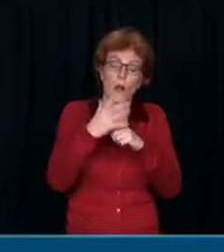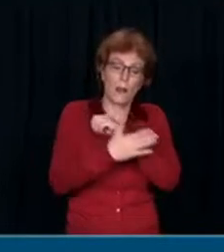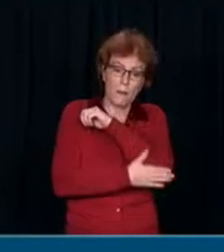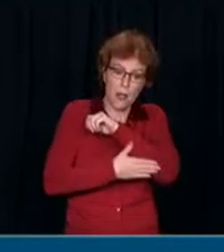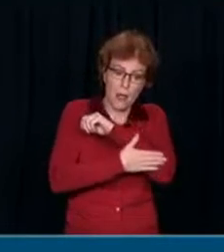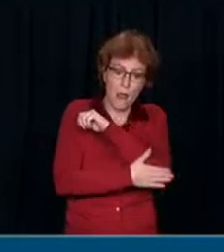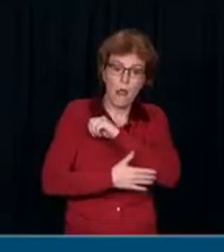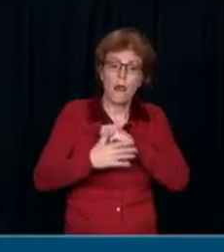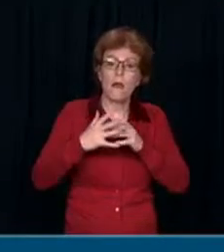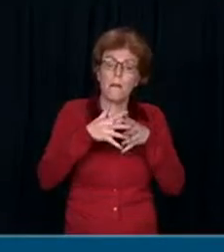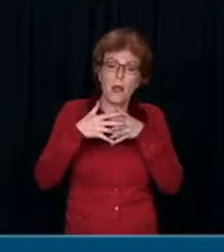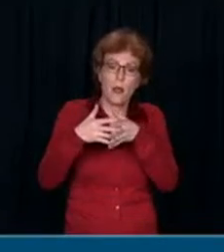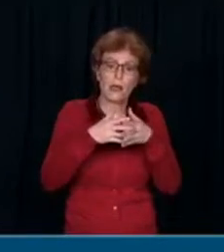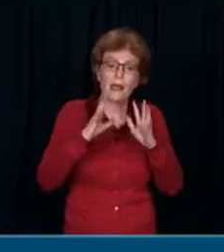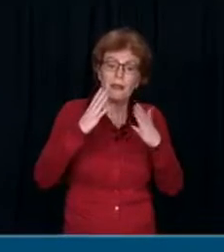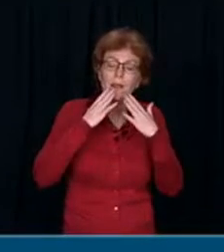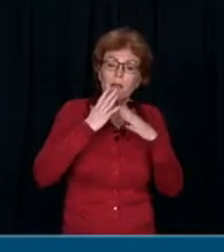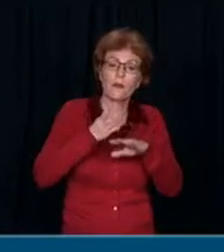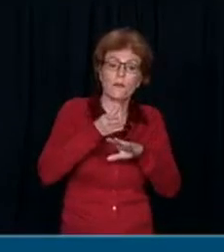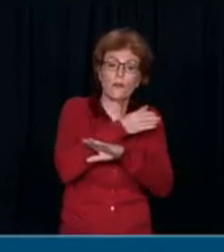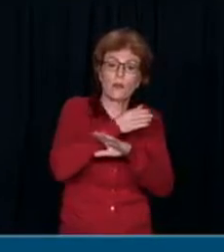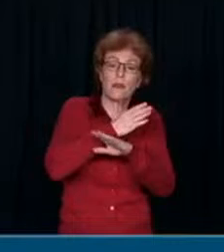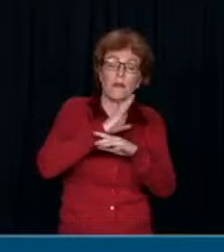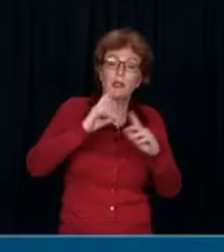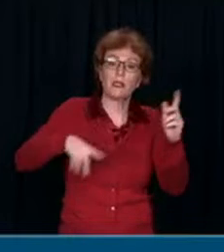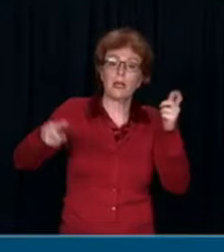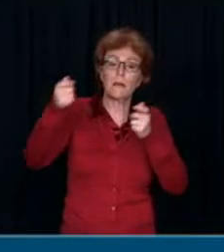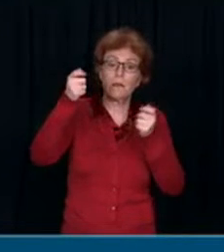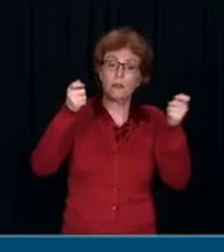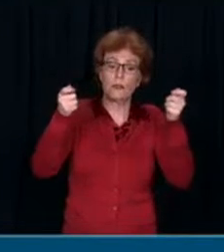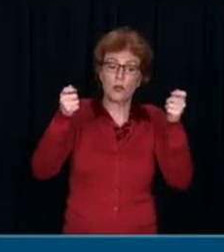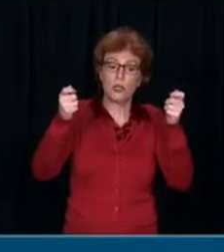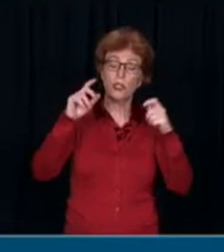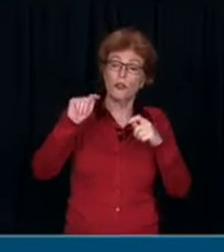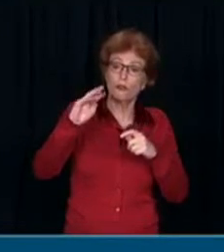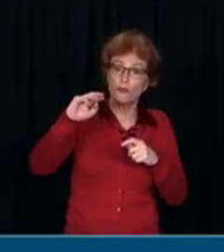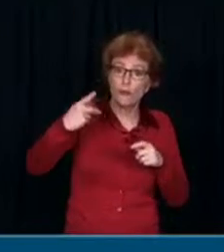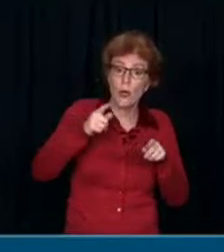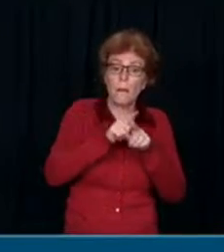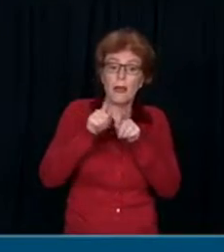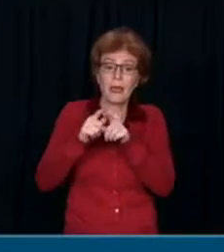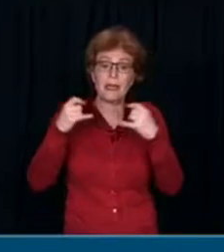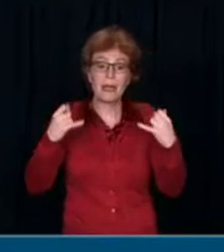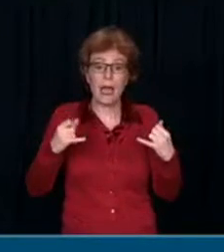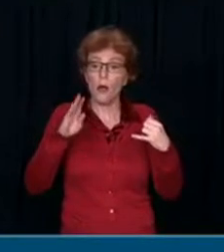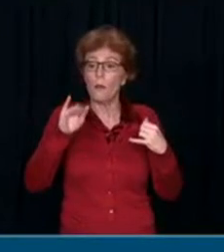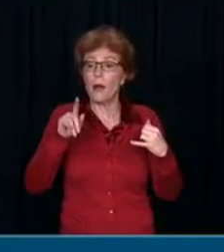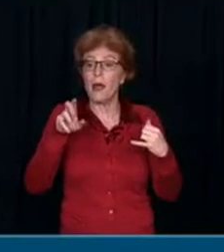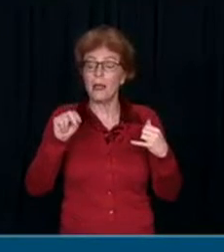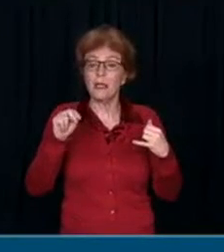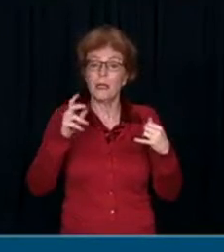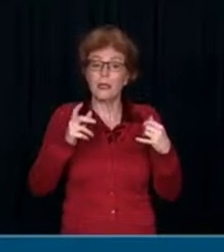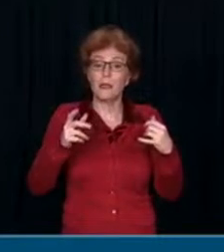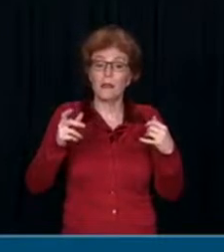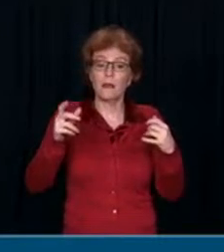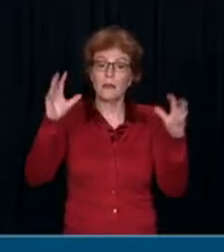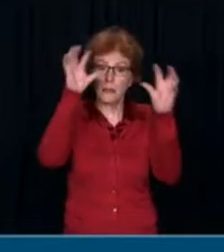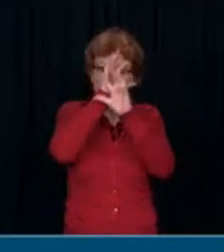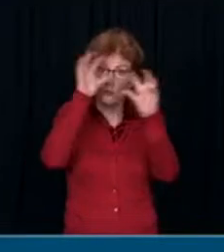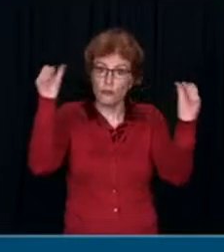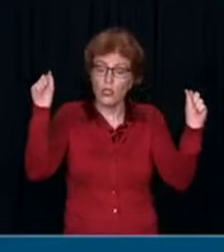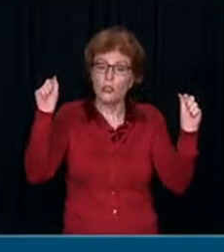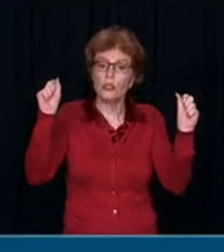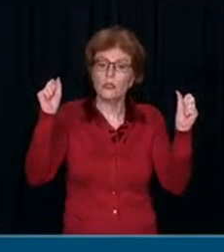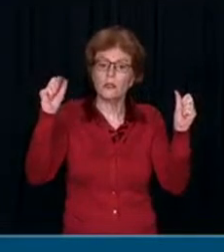want to say thank you to the previous administration, the Trump administration, and now the Biden administration